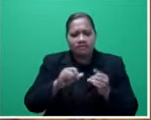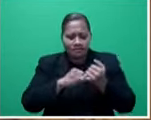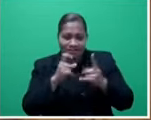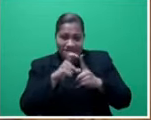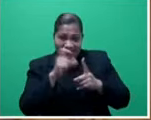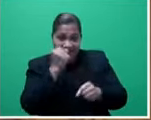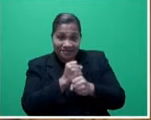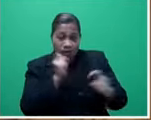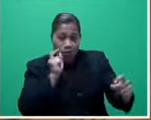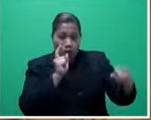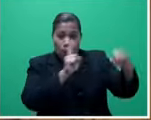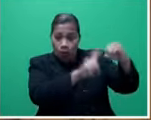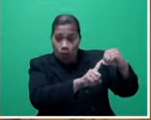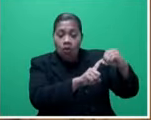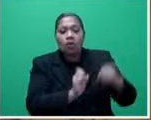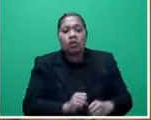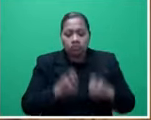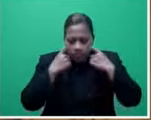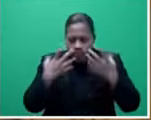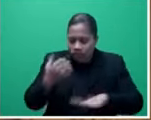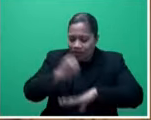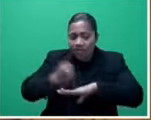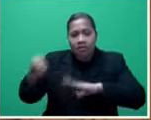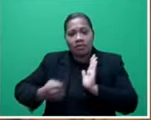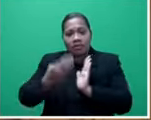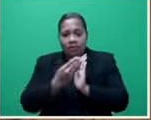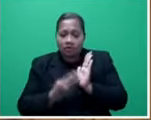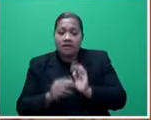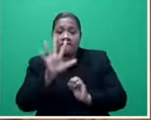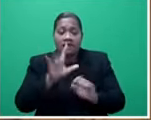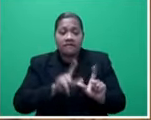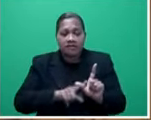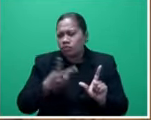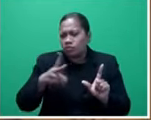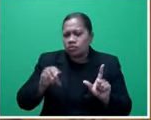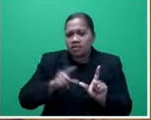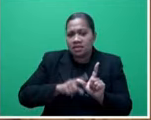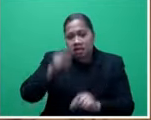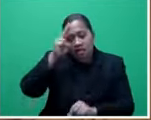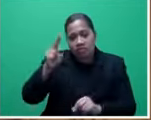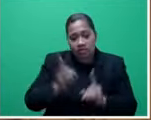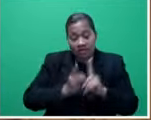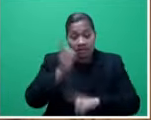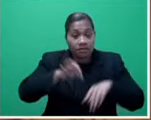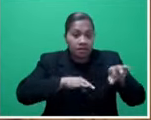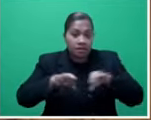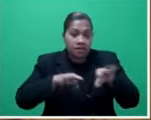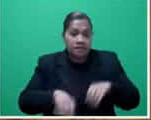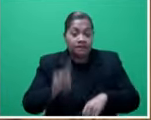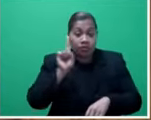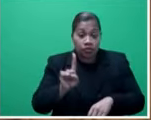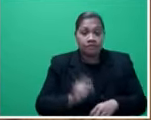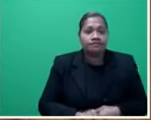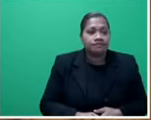as those were reflected in government's budget and 5-year and 20-year national development plan. One, SDG